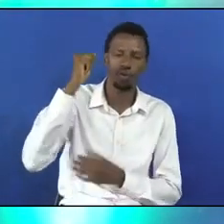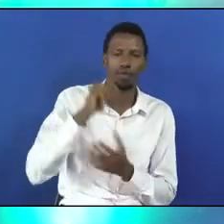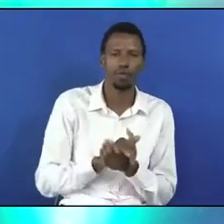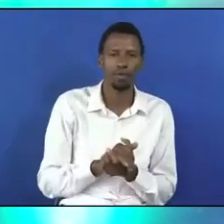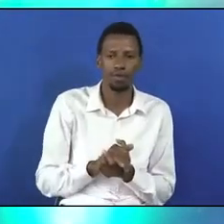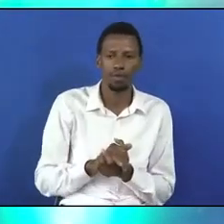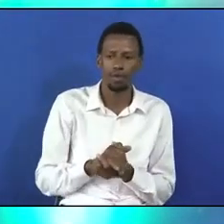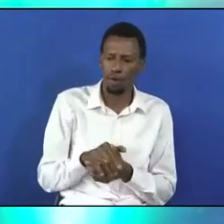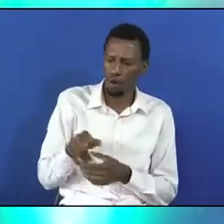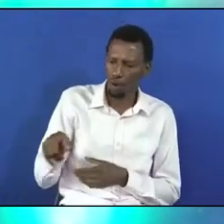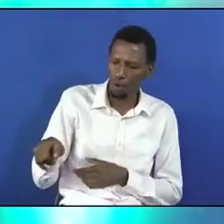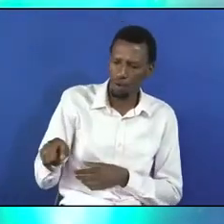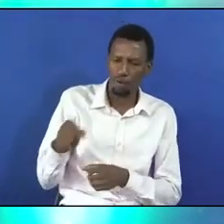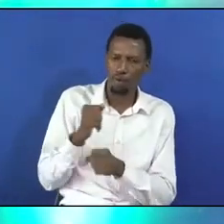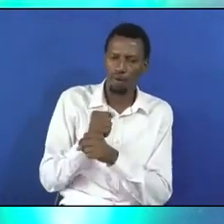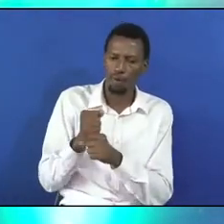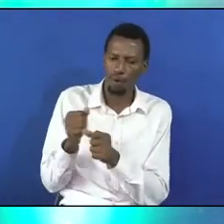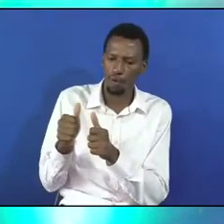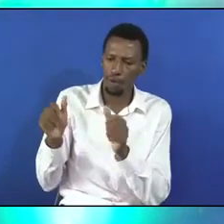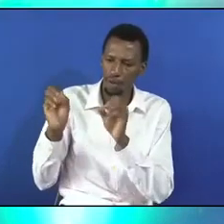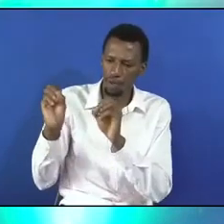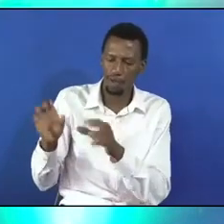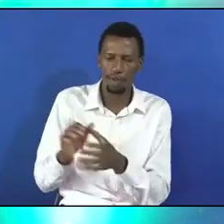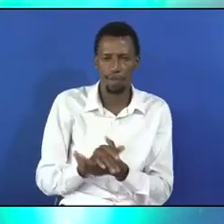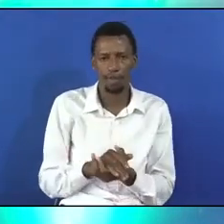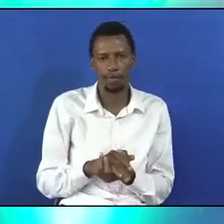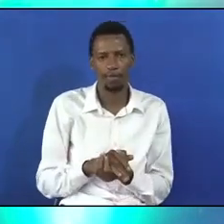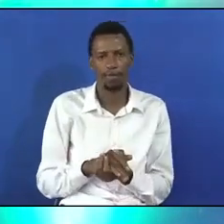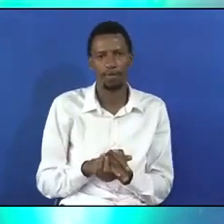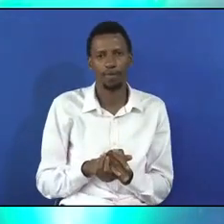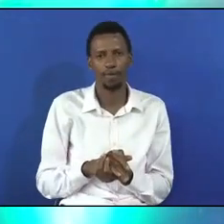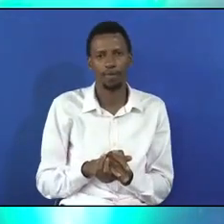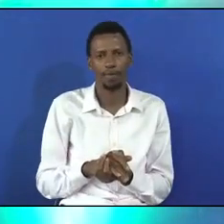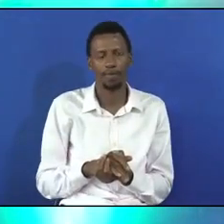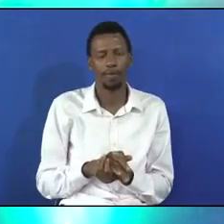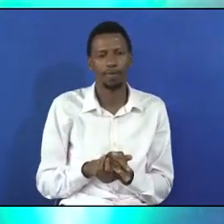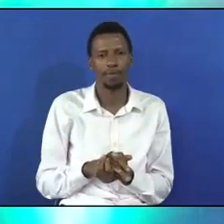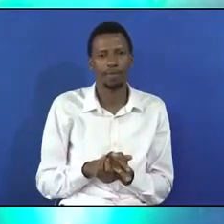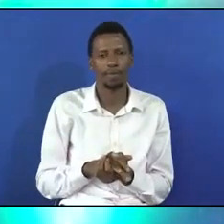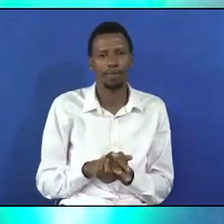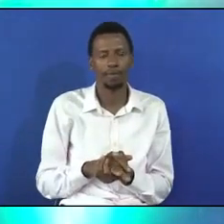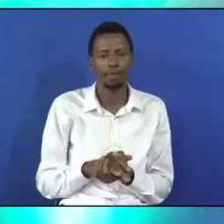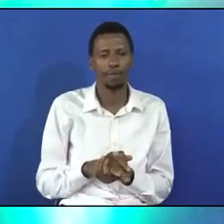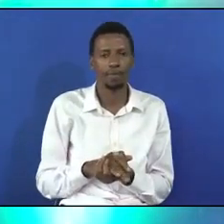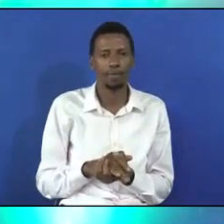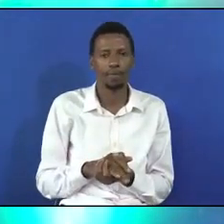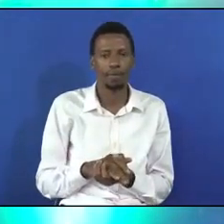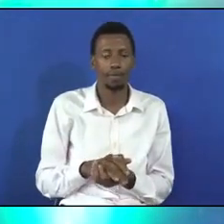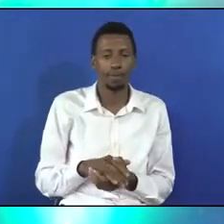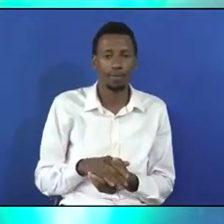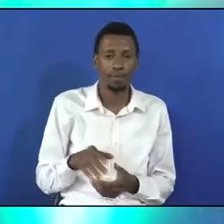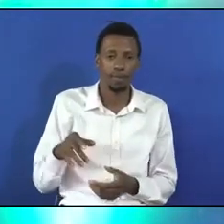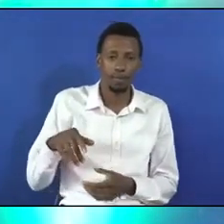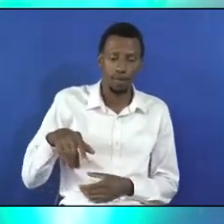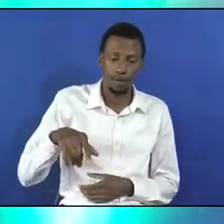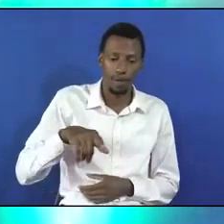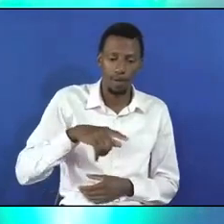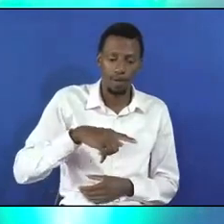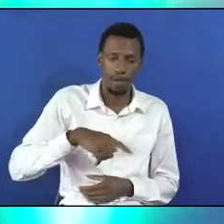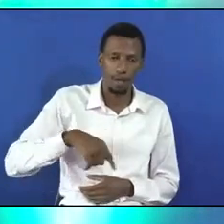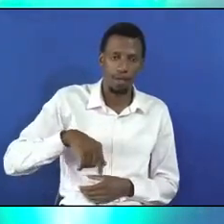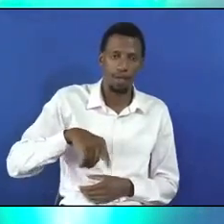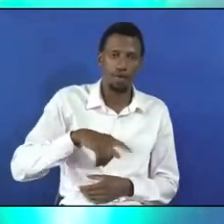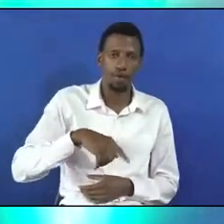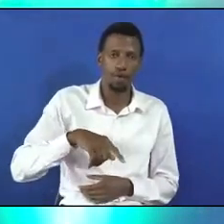well. And we get soak ourselves into the